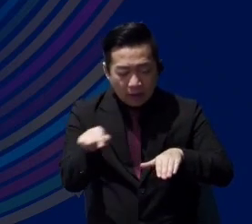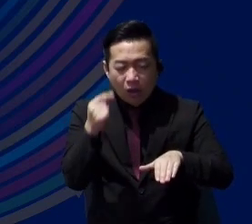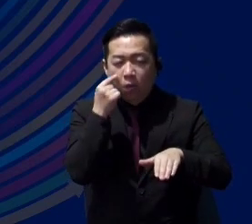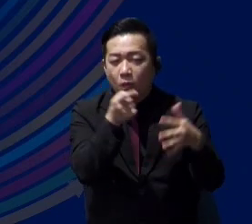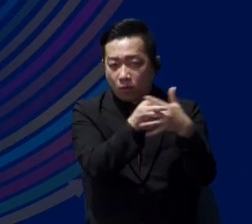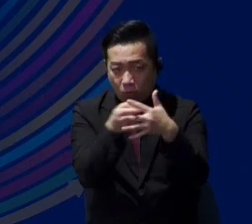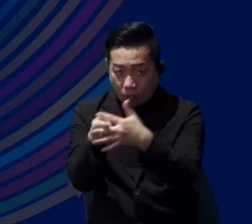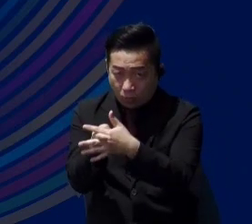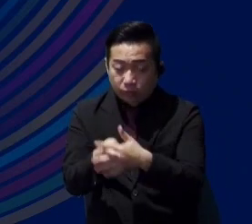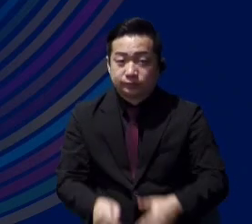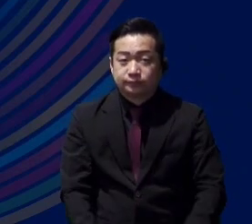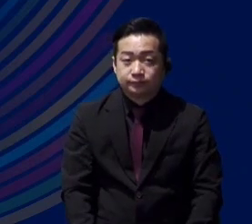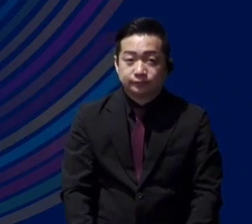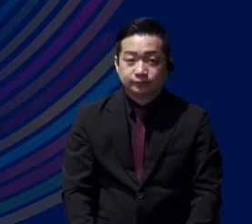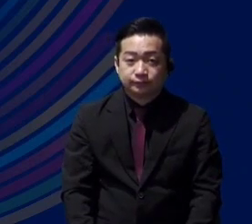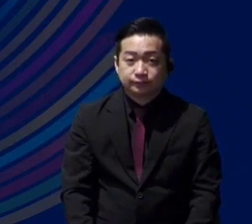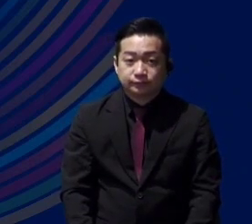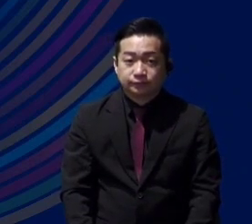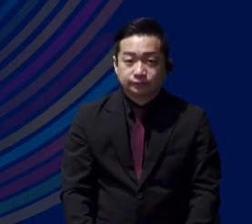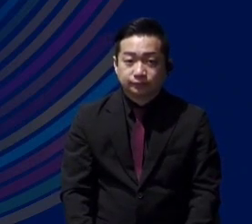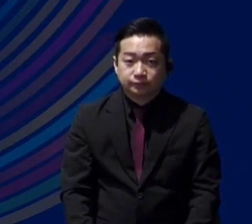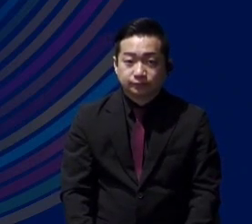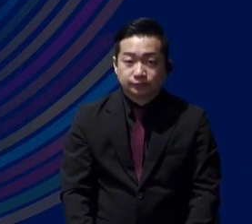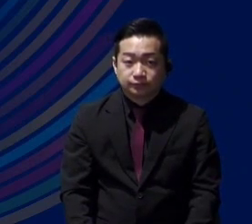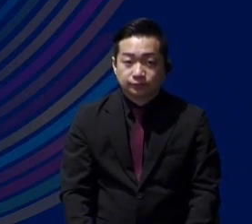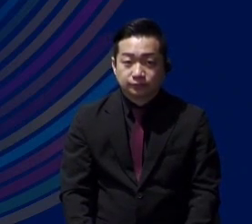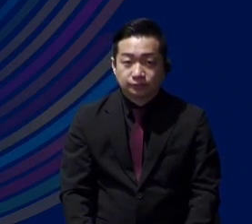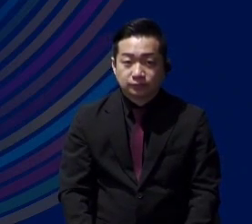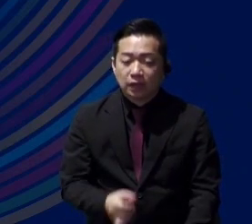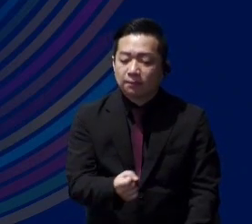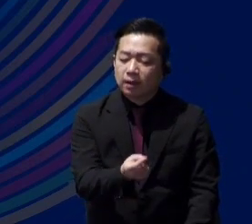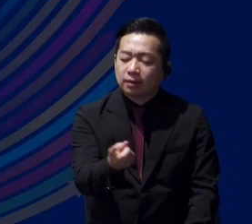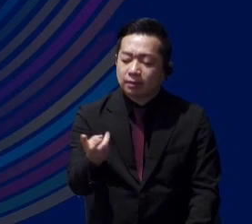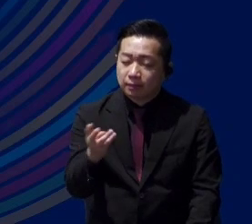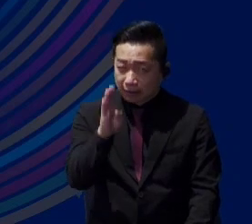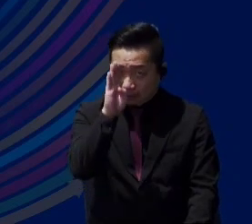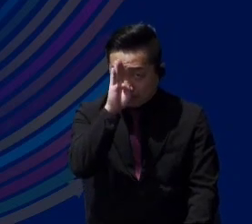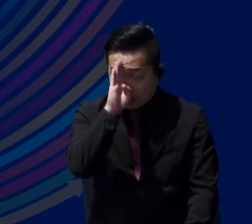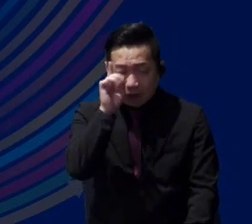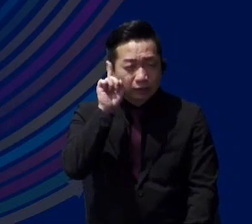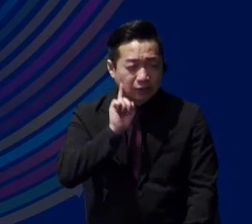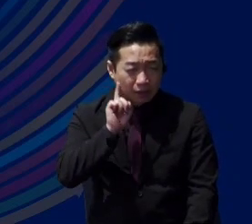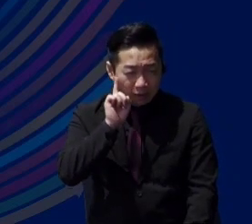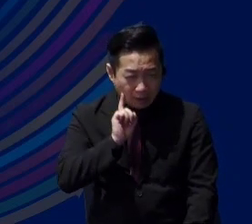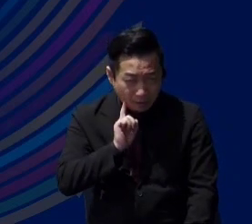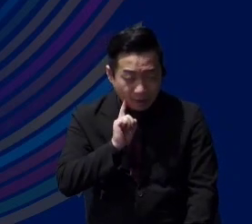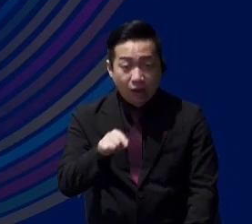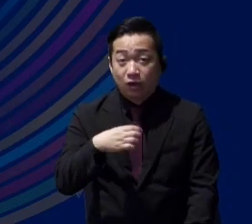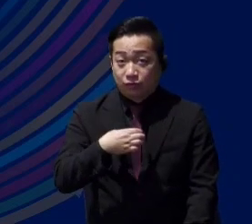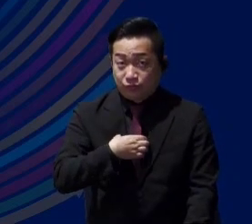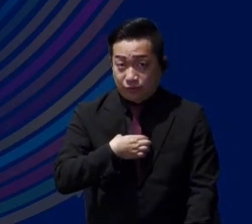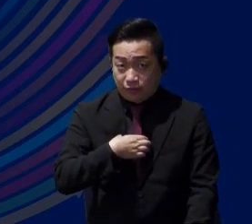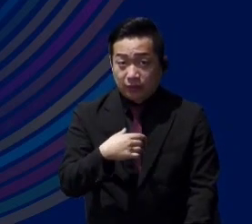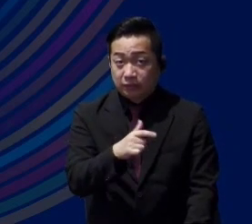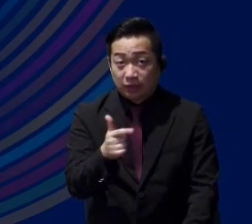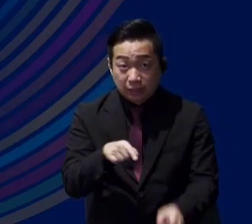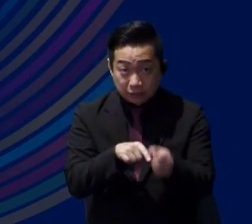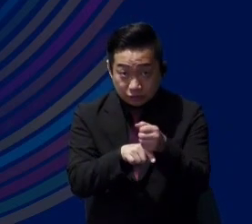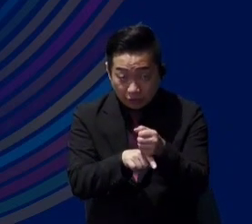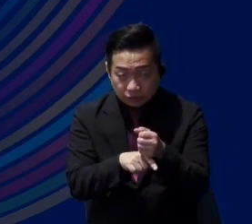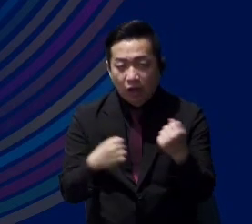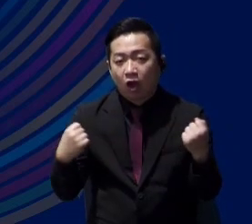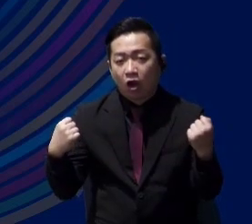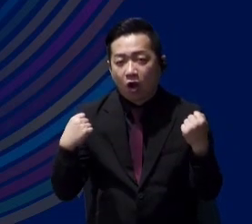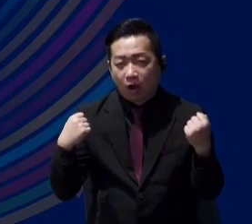injuries, and different cause of health loss. In other words,